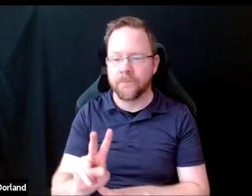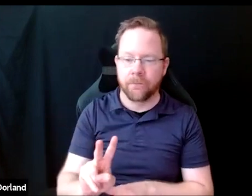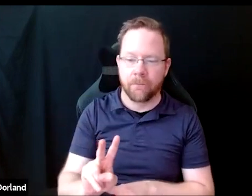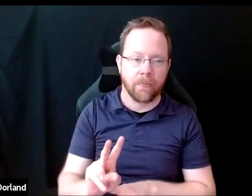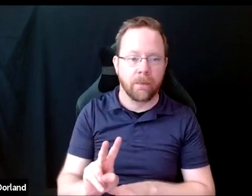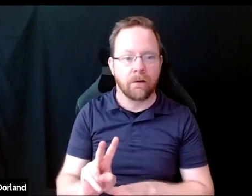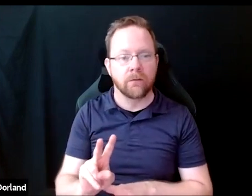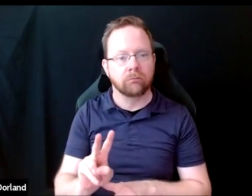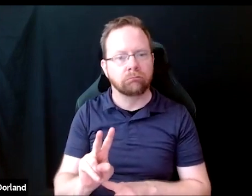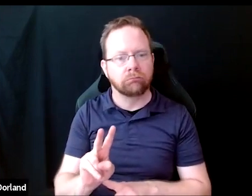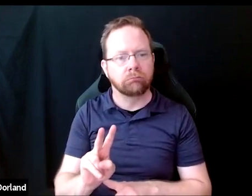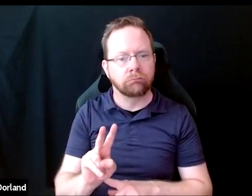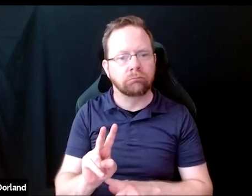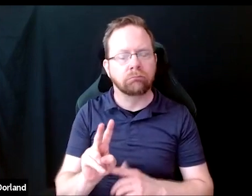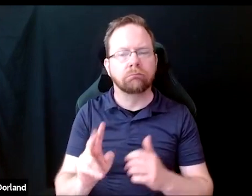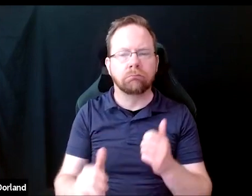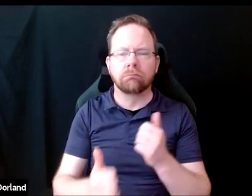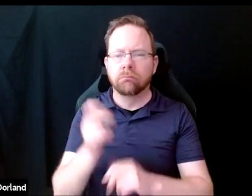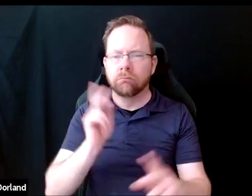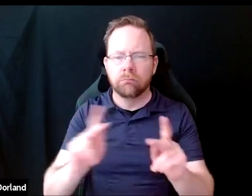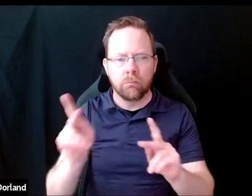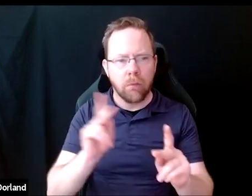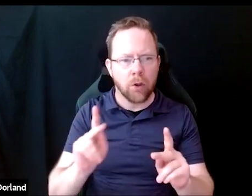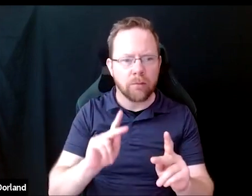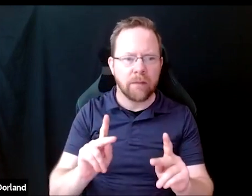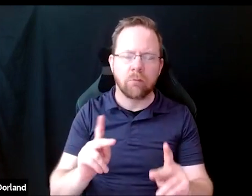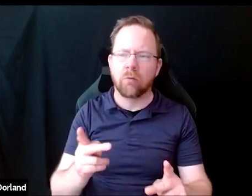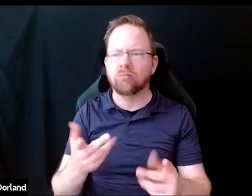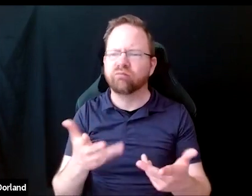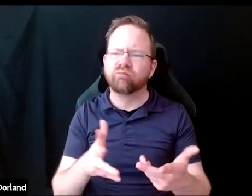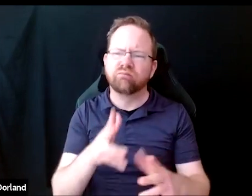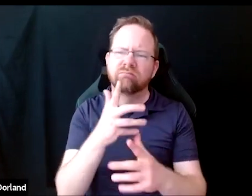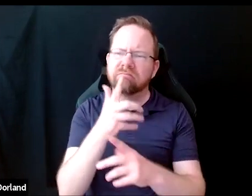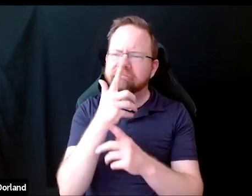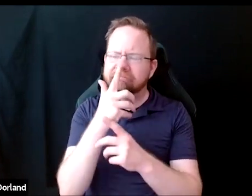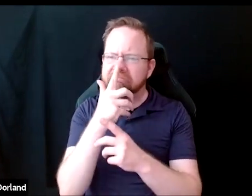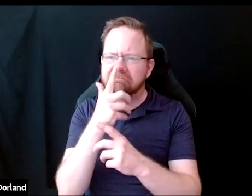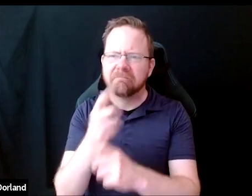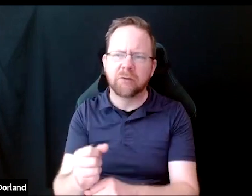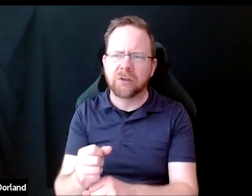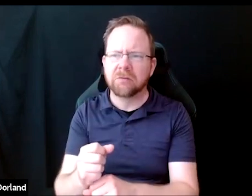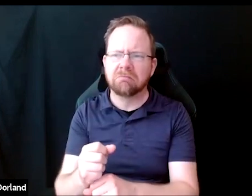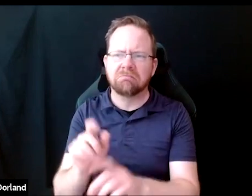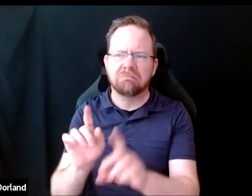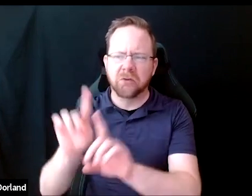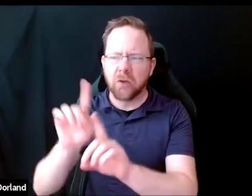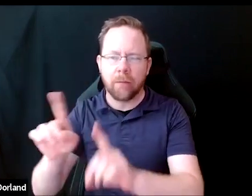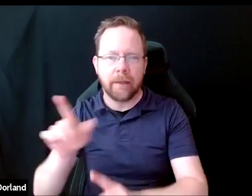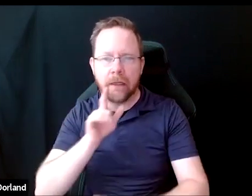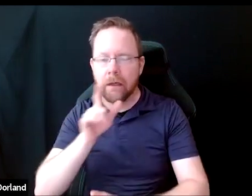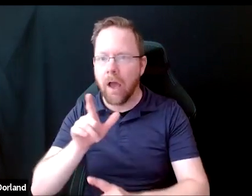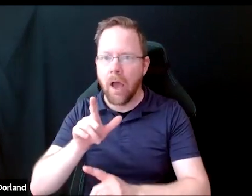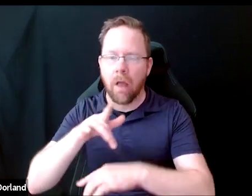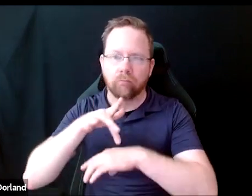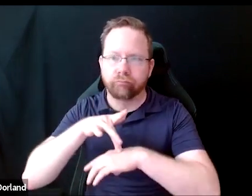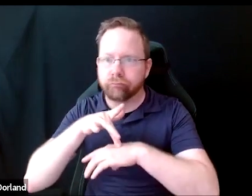general predominance of people who had a casual to hobby interest in astronomy, though there were certainly some people who rated themselves as